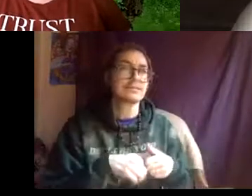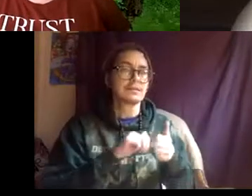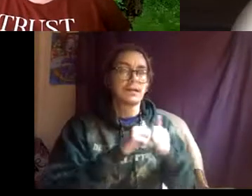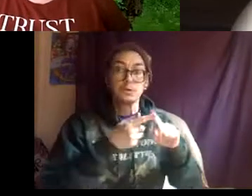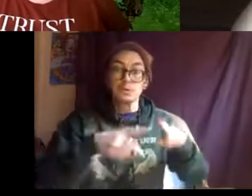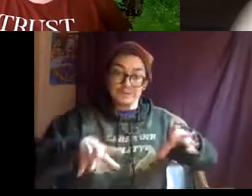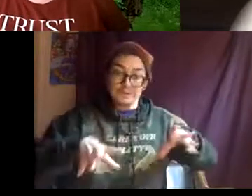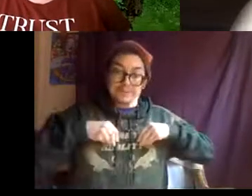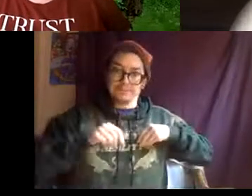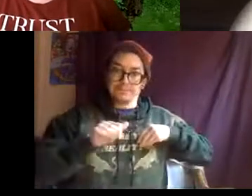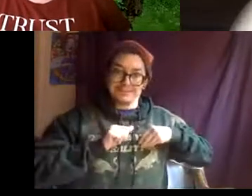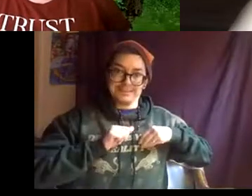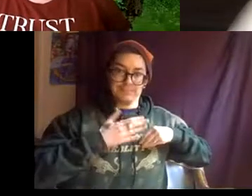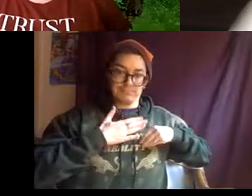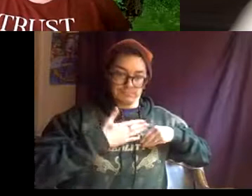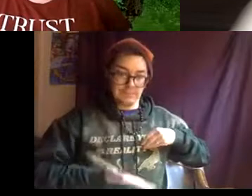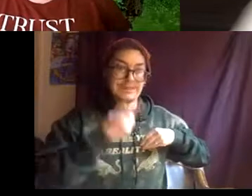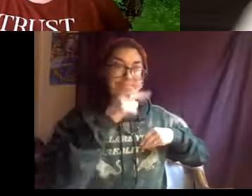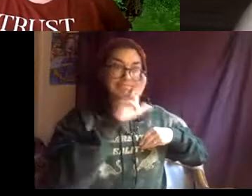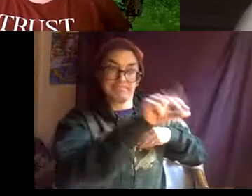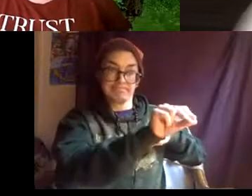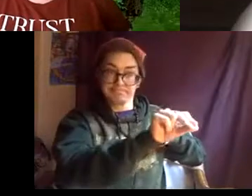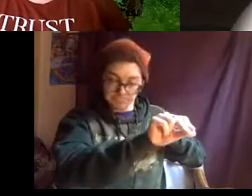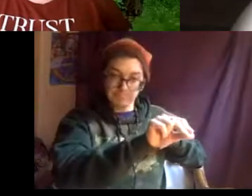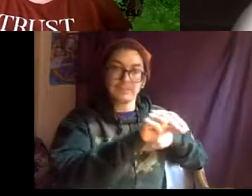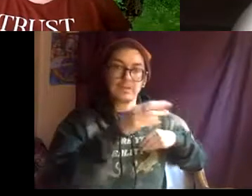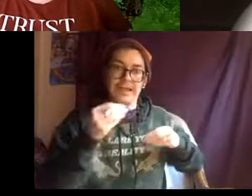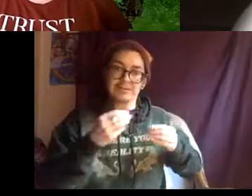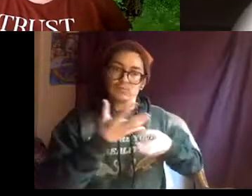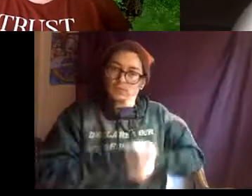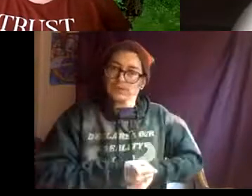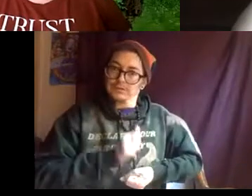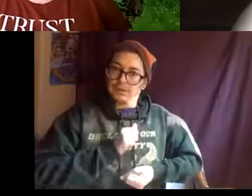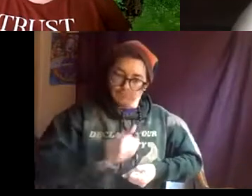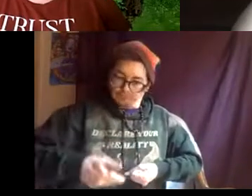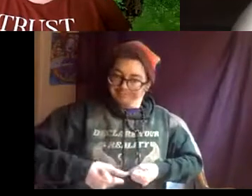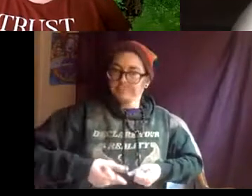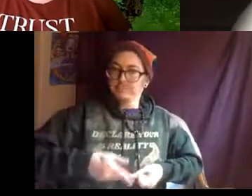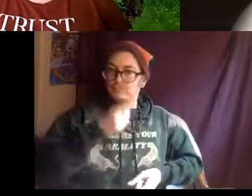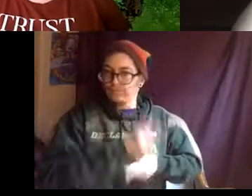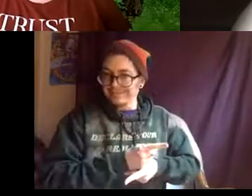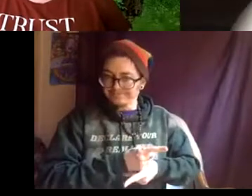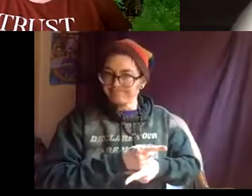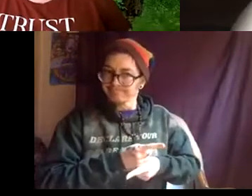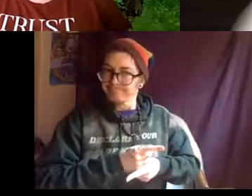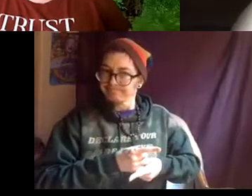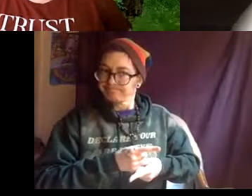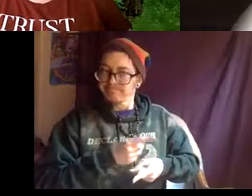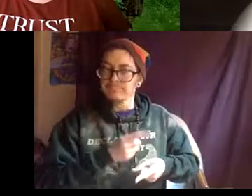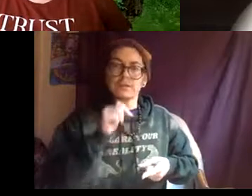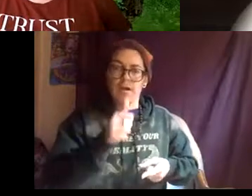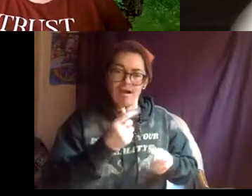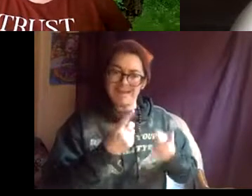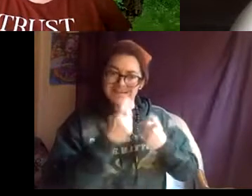move my boundaries when needed, to also accept myself and being willing again to say no, and to follow